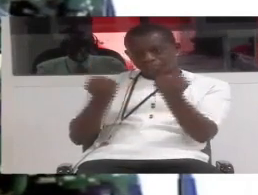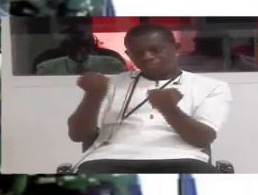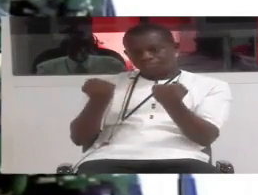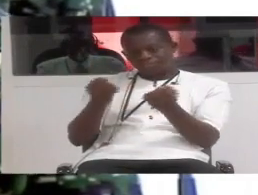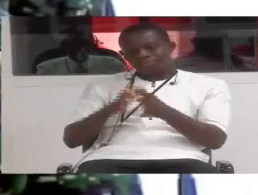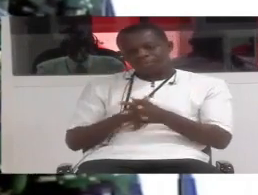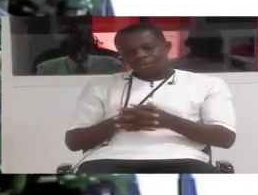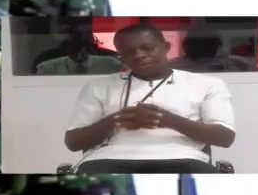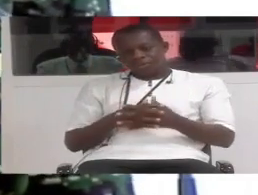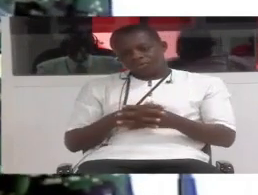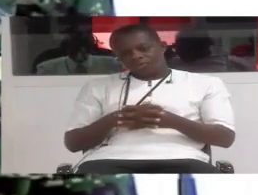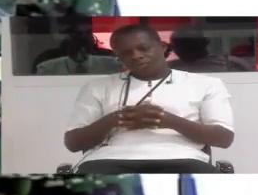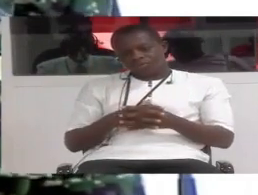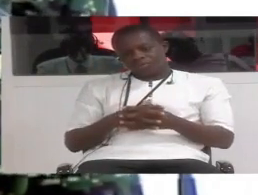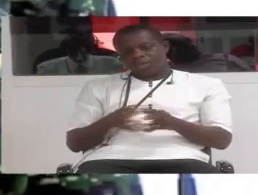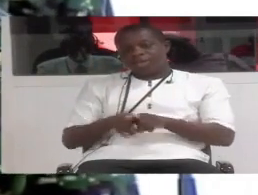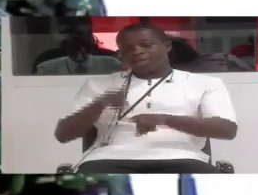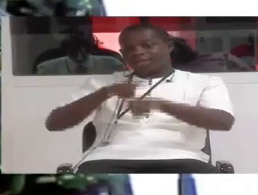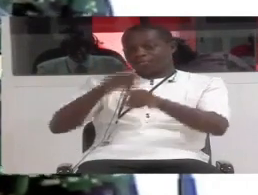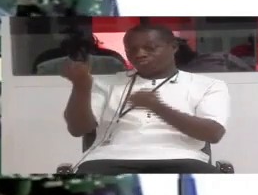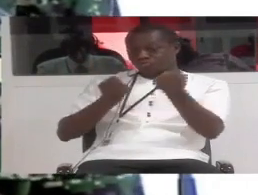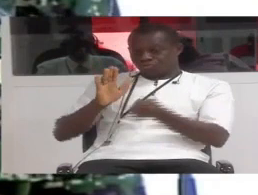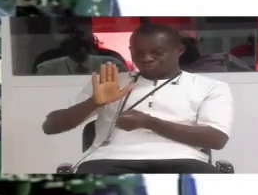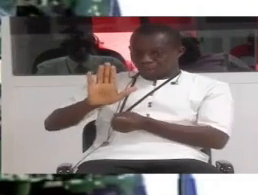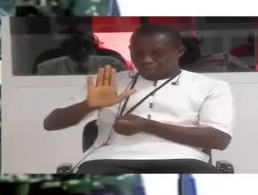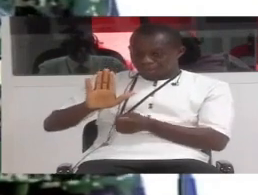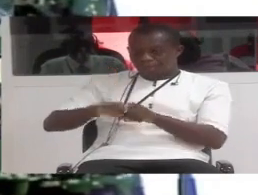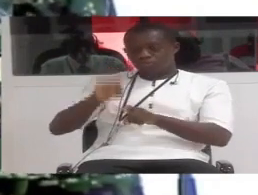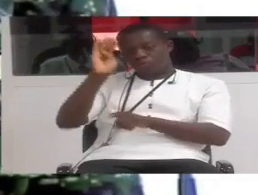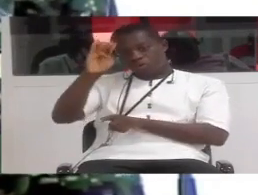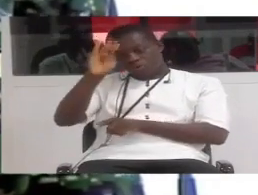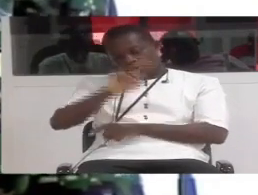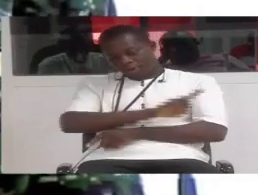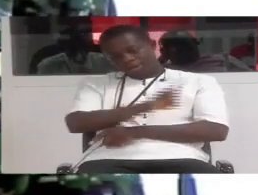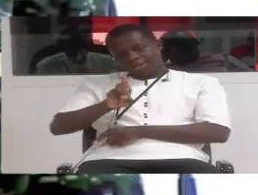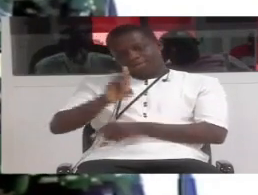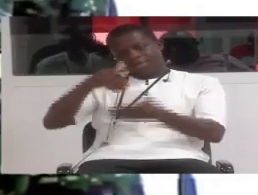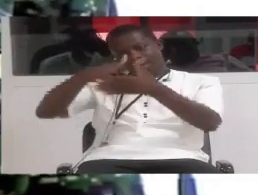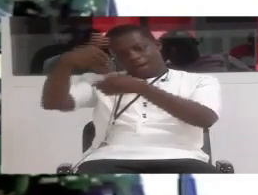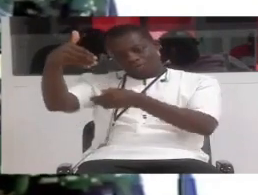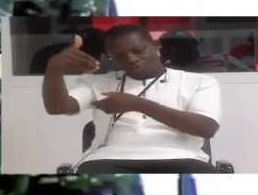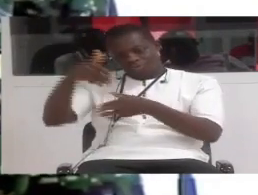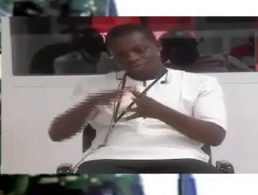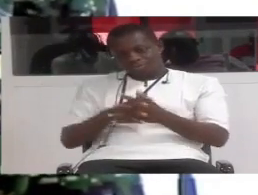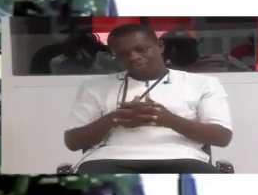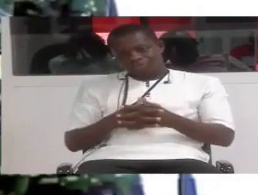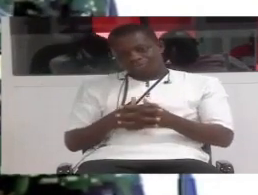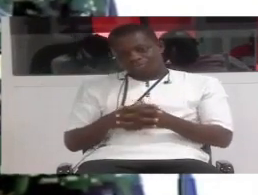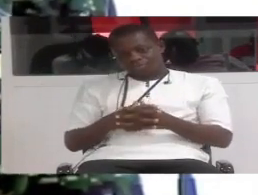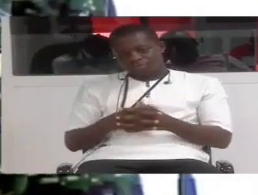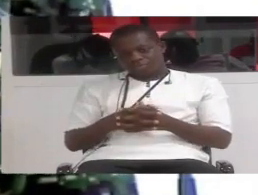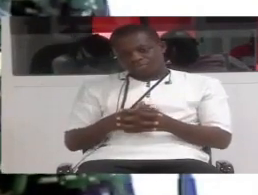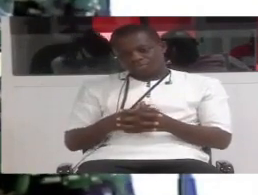the vehicle. When the vehicle stopped, we called them and they came